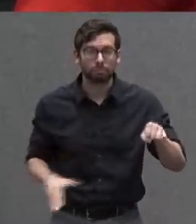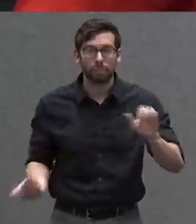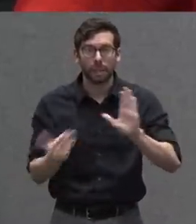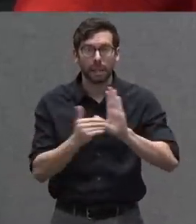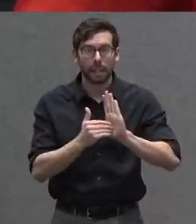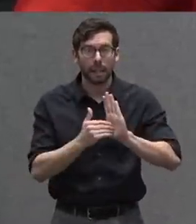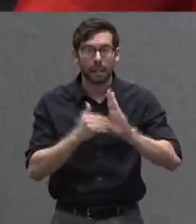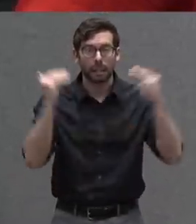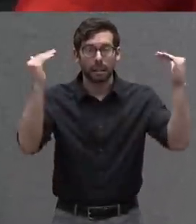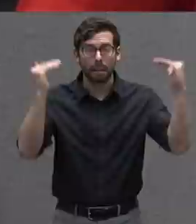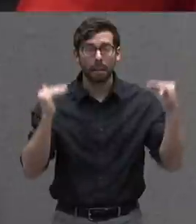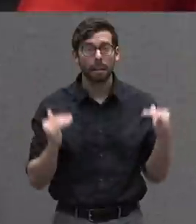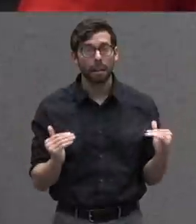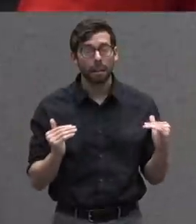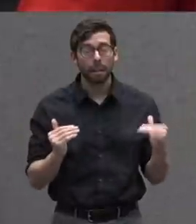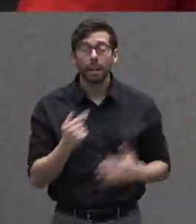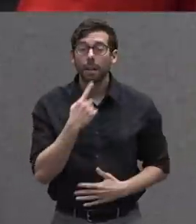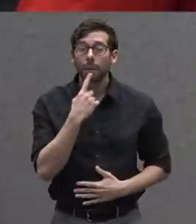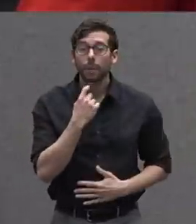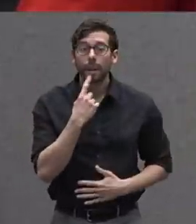Here's a red kite.